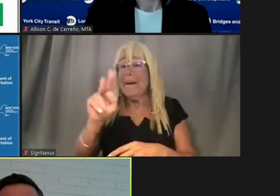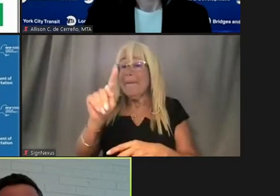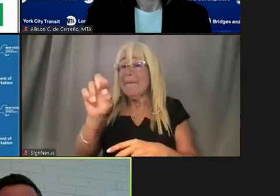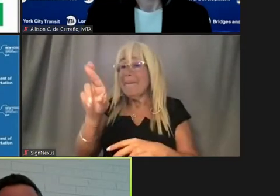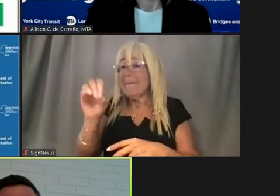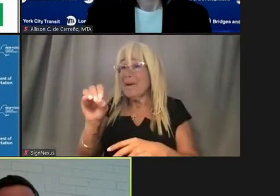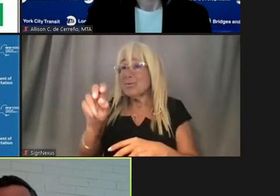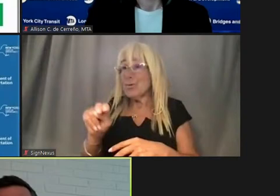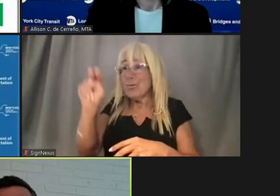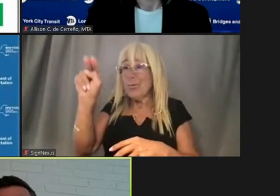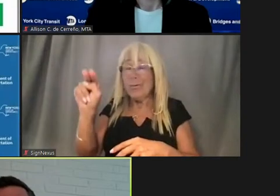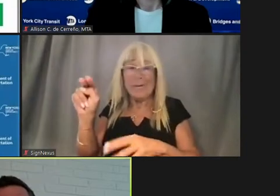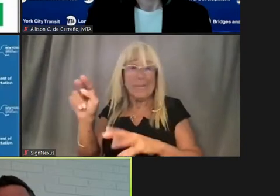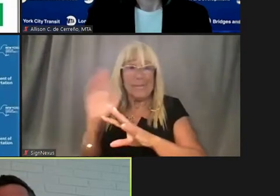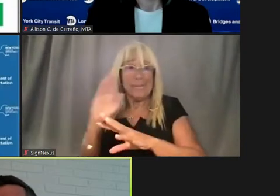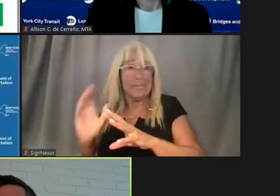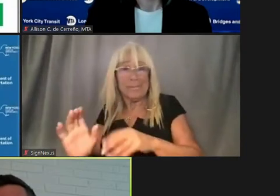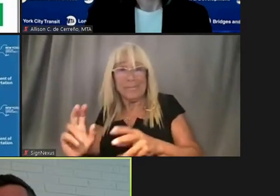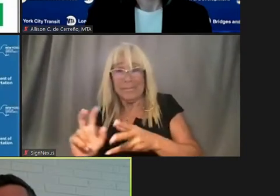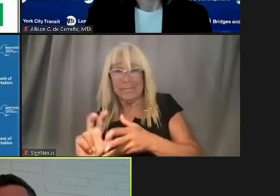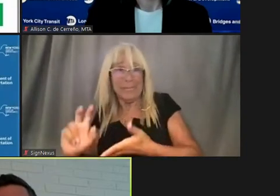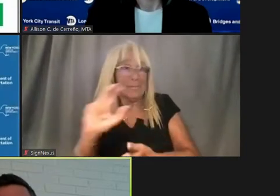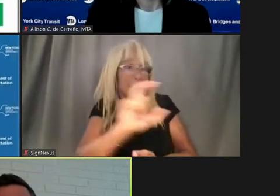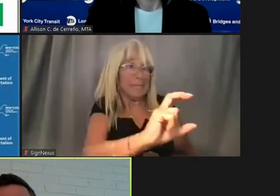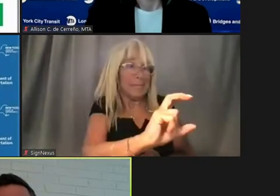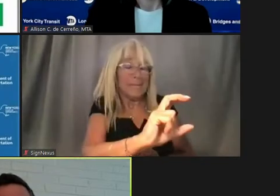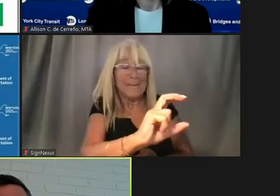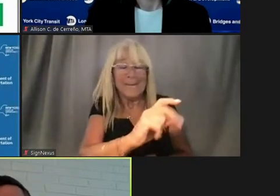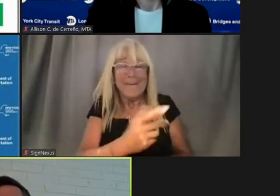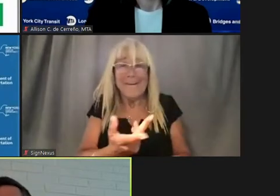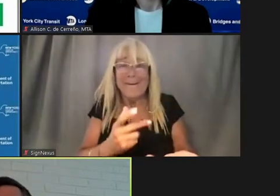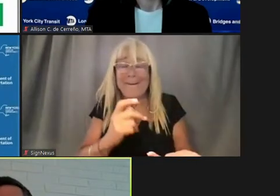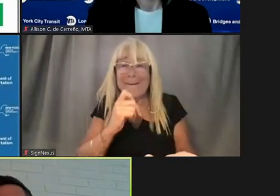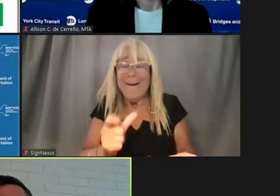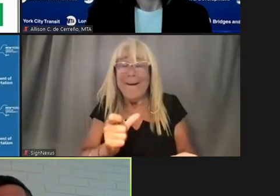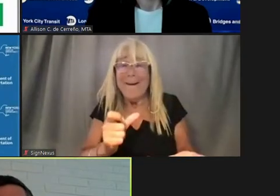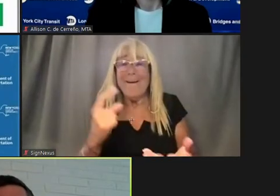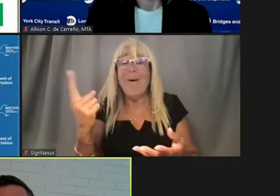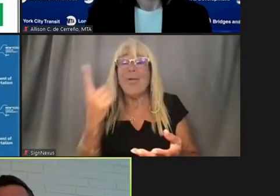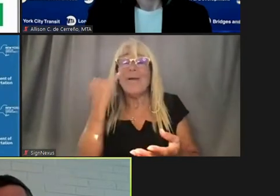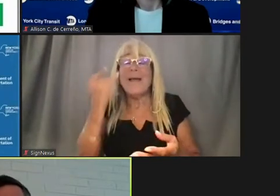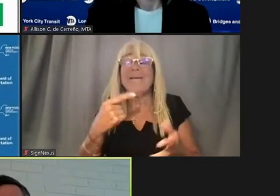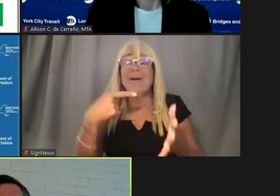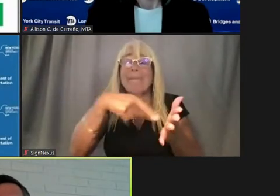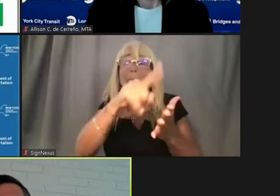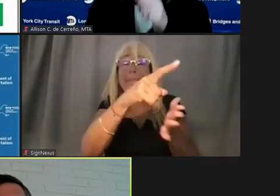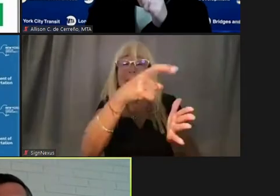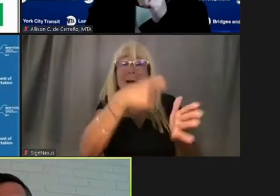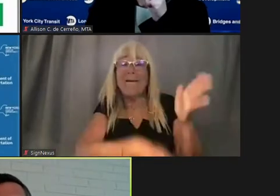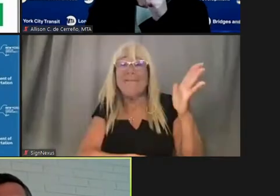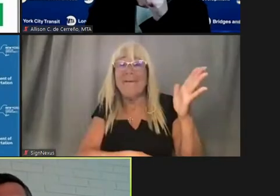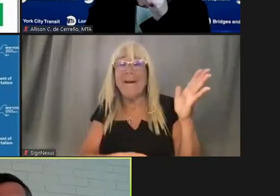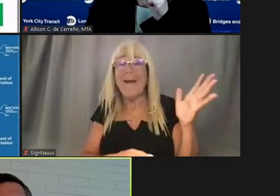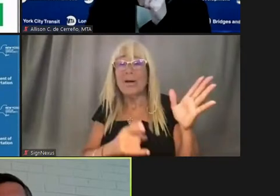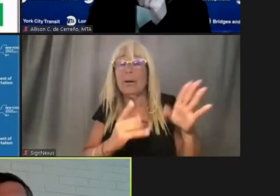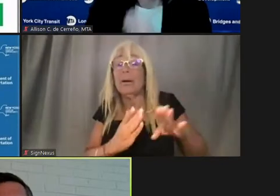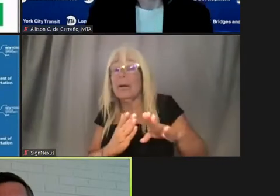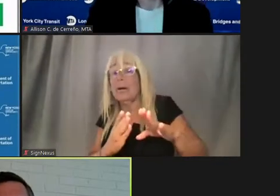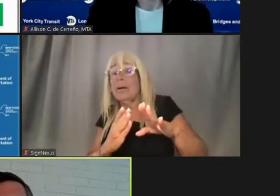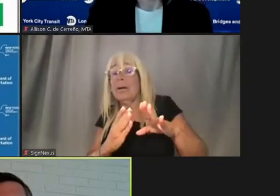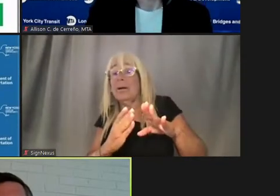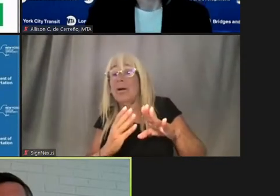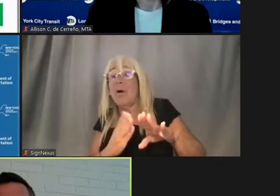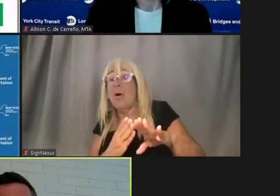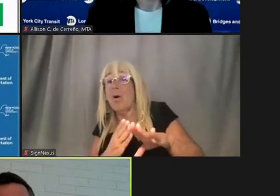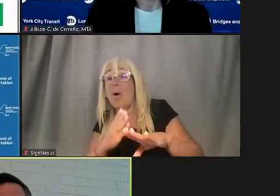of Hudson commuters unless they have to pay some sort of a toll or or pay a fare in order to get over the